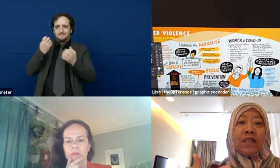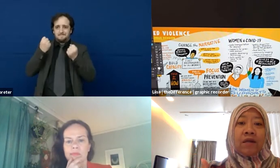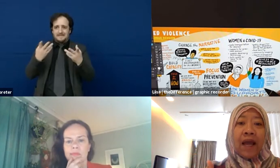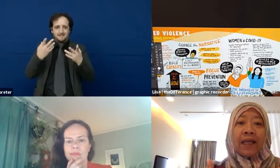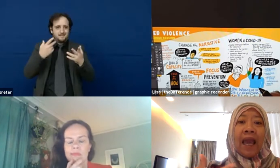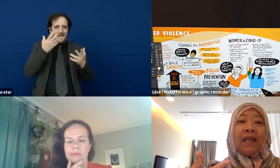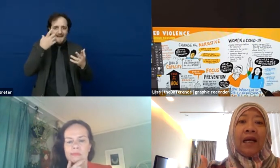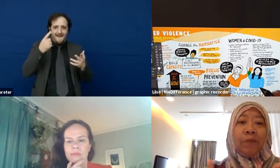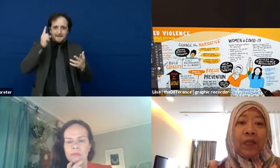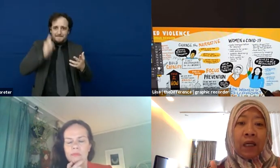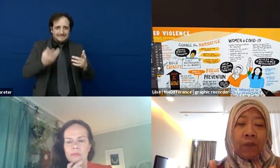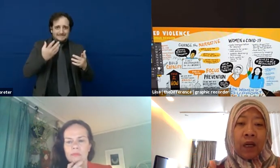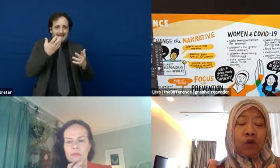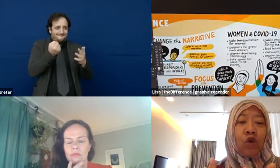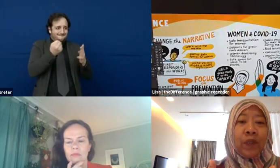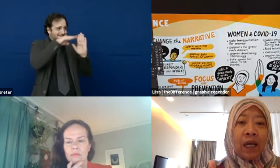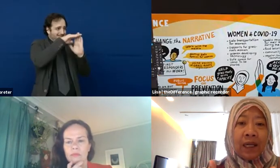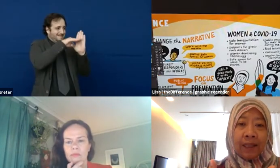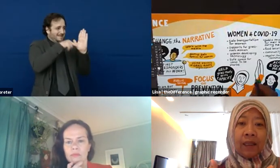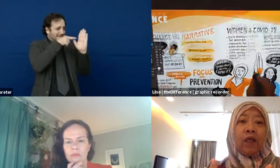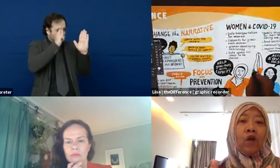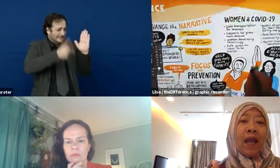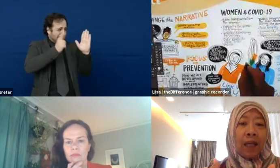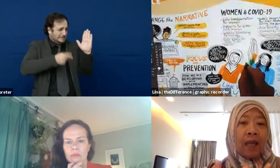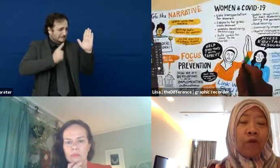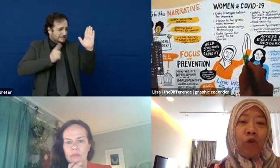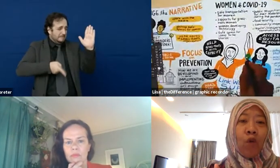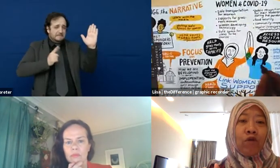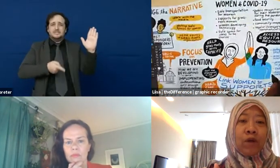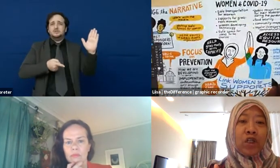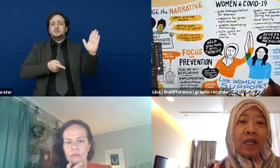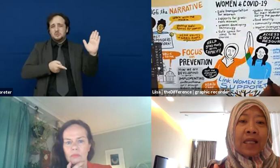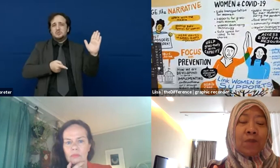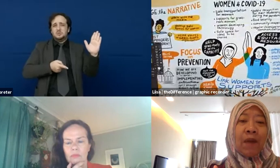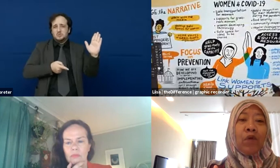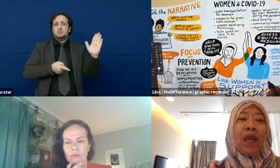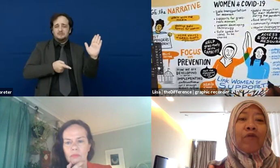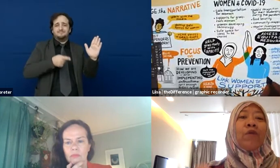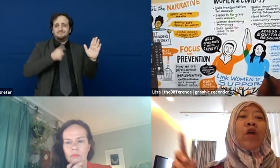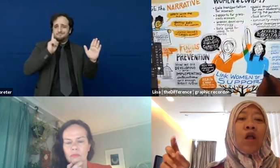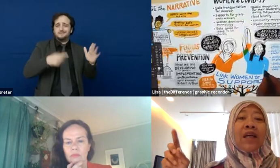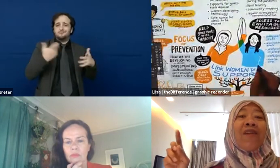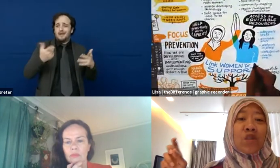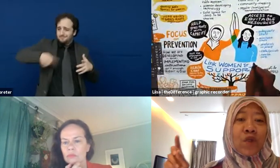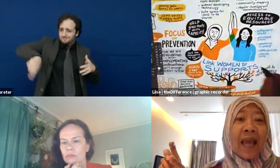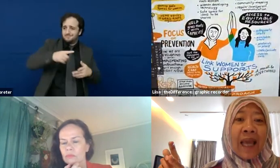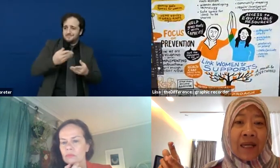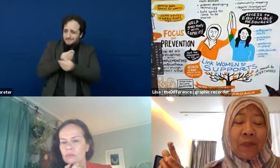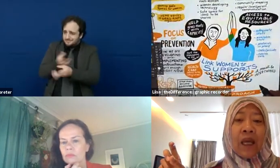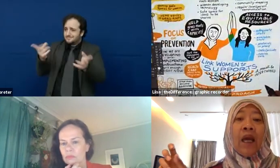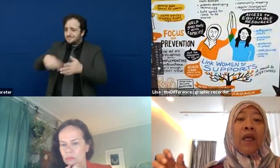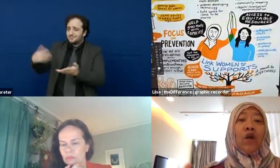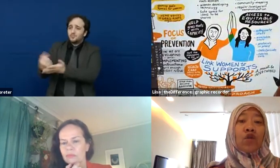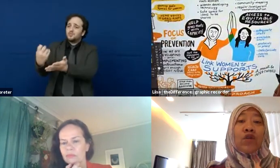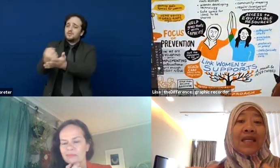to interact and learn peer through peer learning, you know, and for Huayru Commission and its member, we have what we call the grassroots